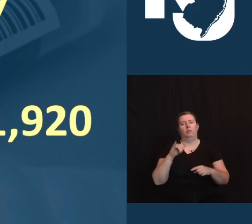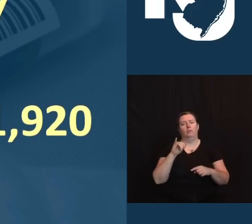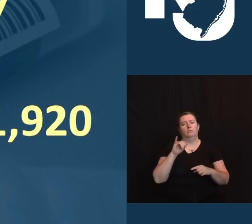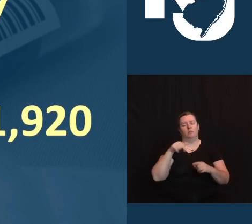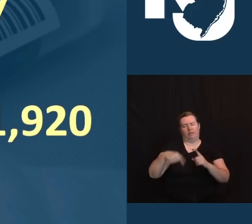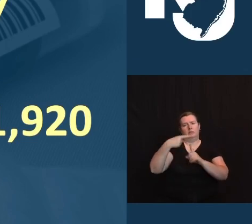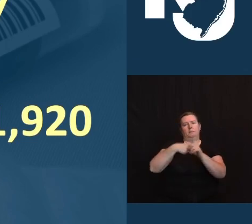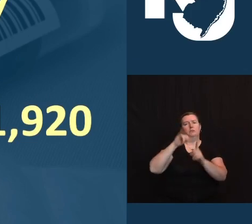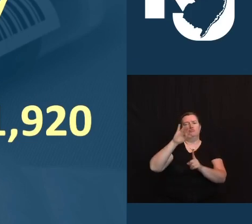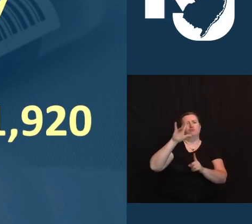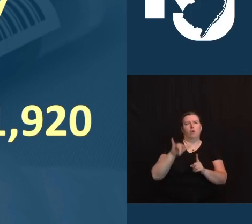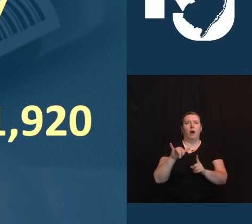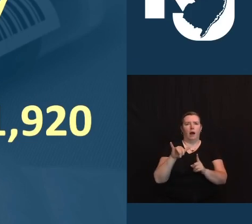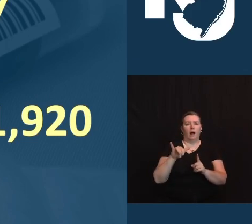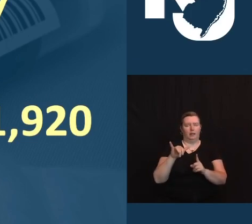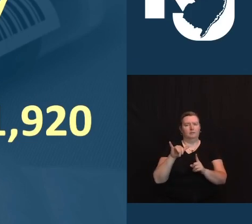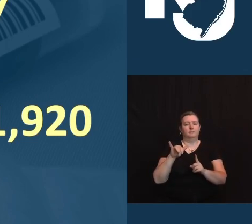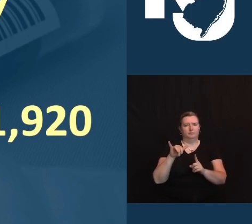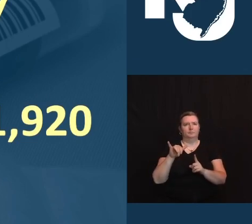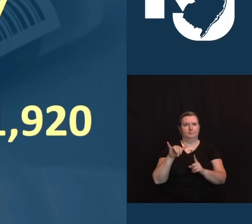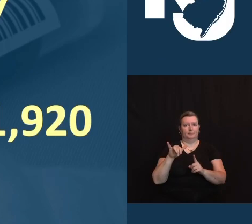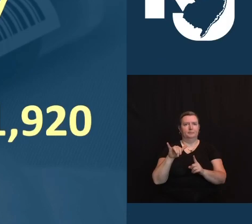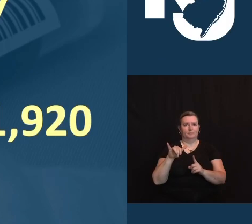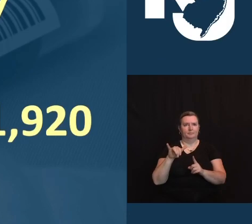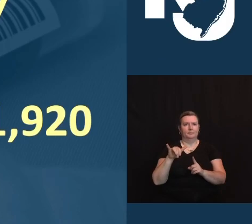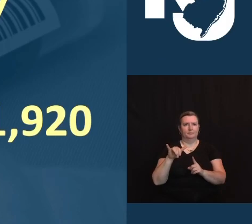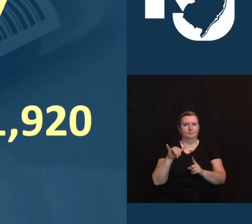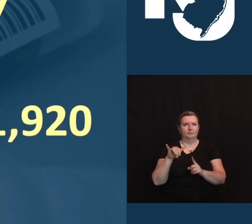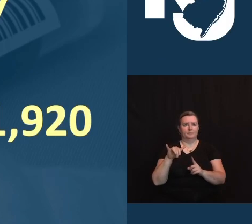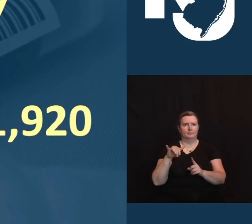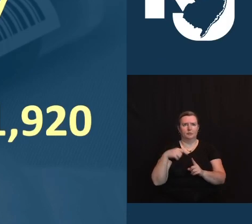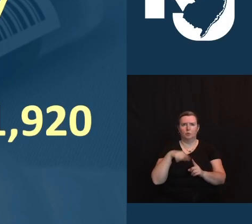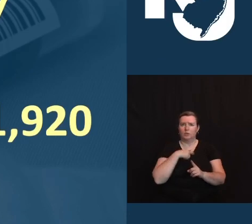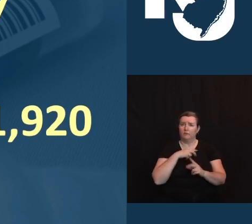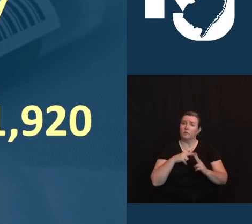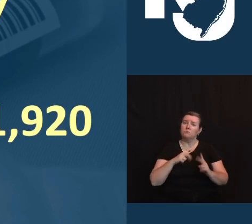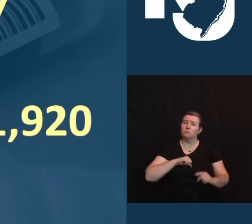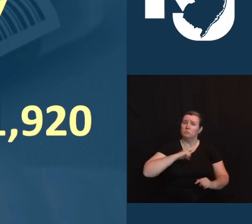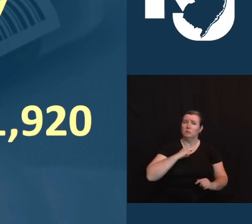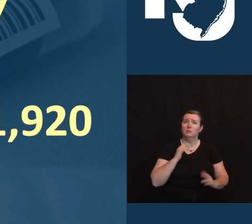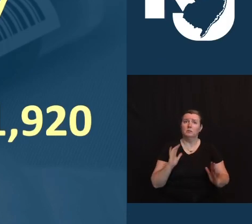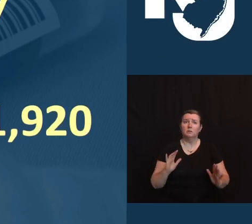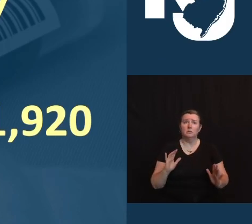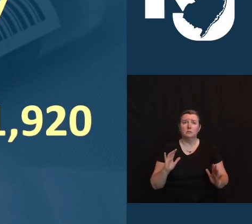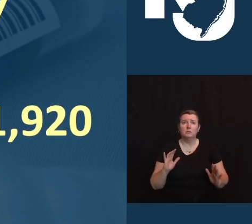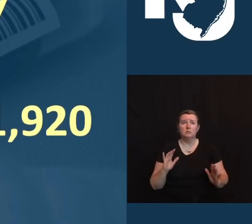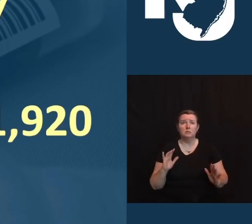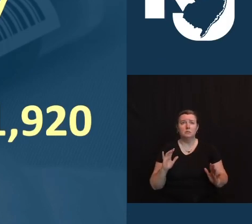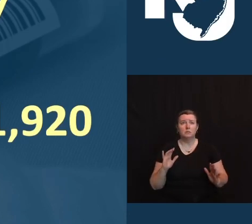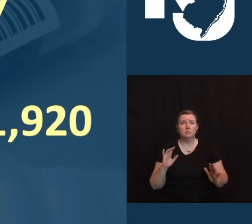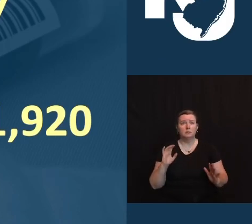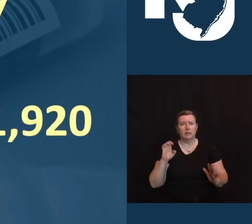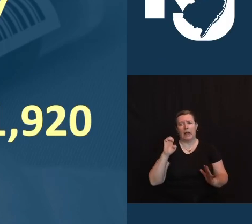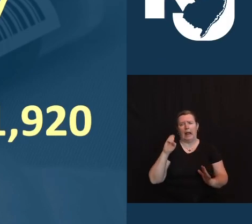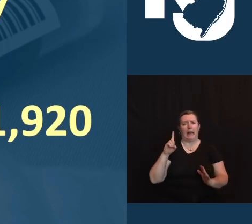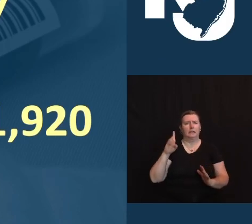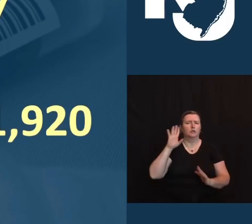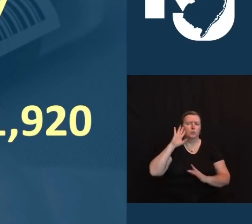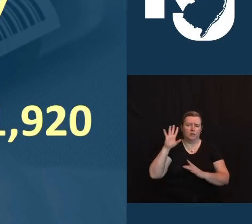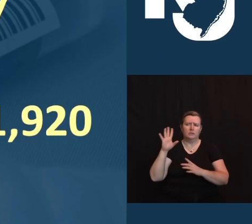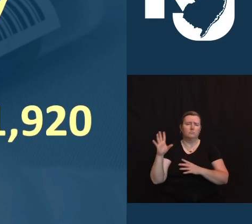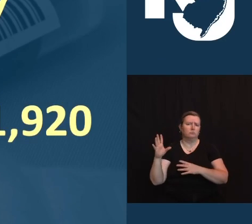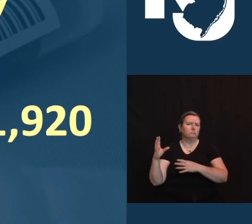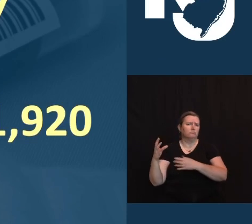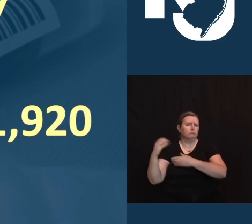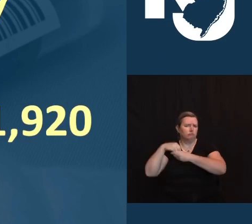we are incredibly proud. Ed is right in the middle of this, of the diligence with which the solemn